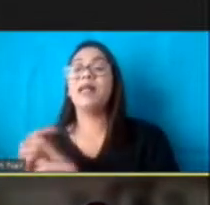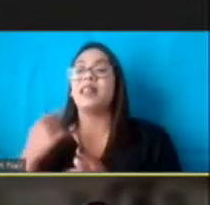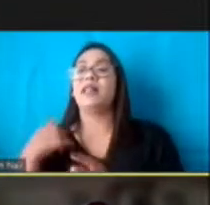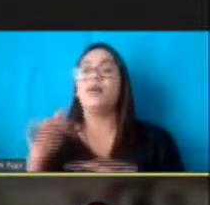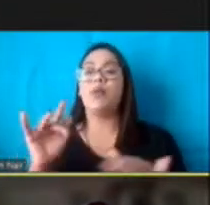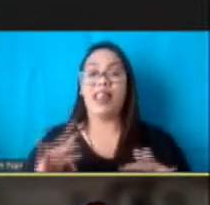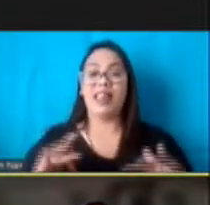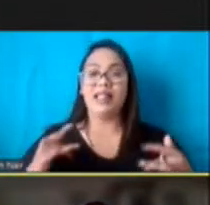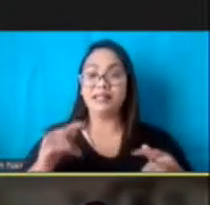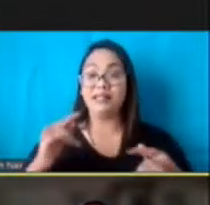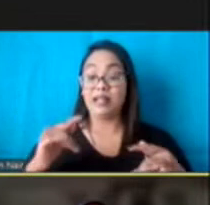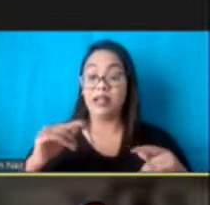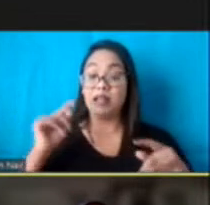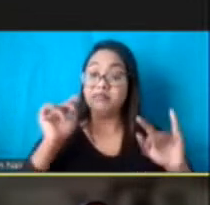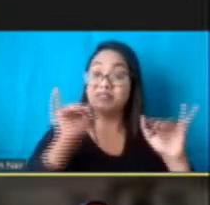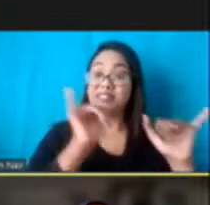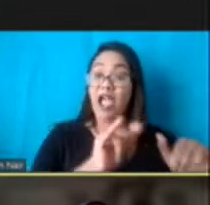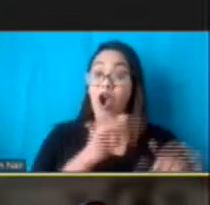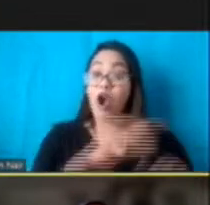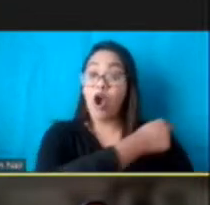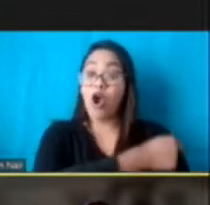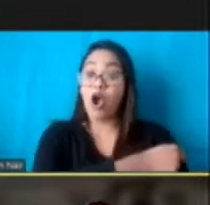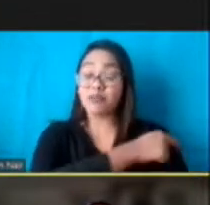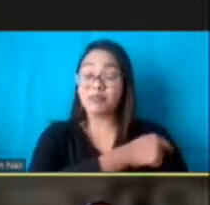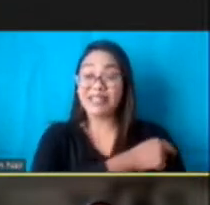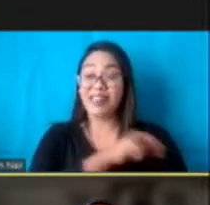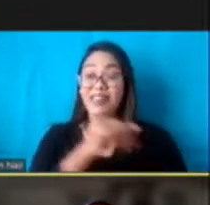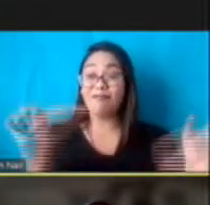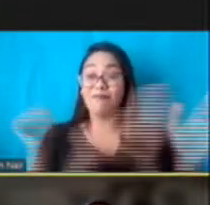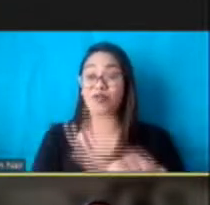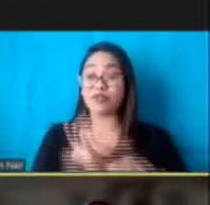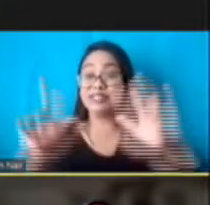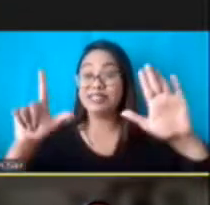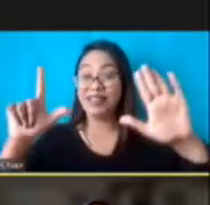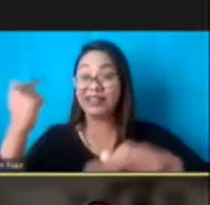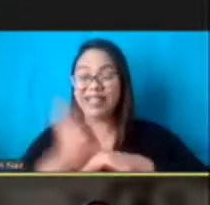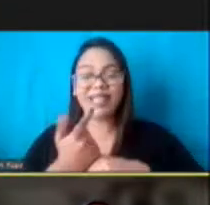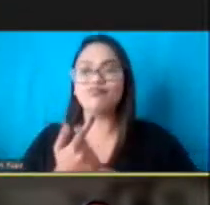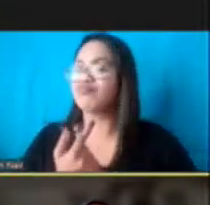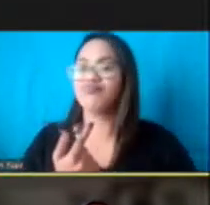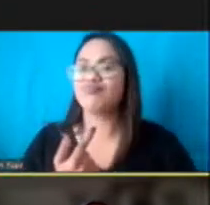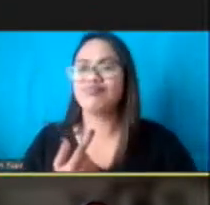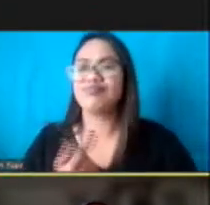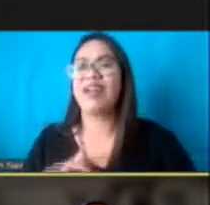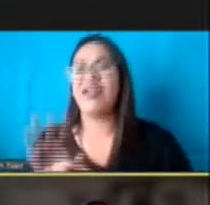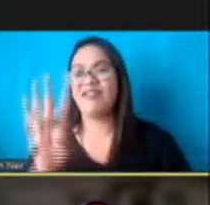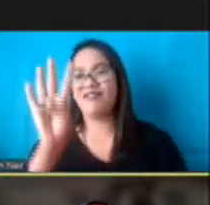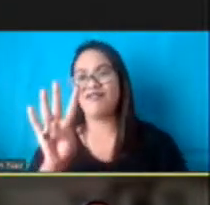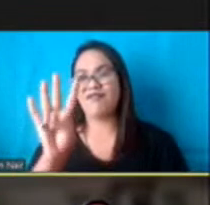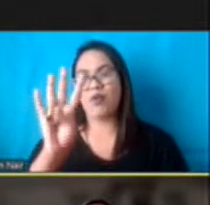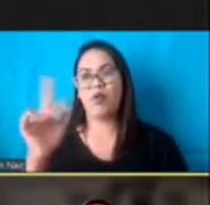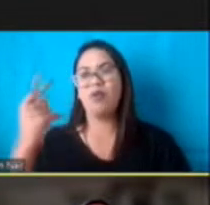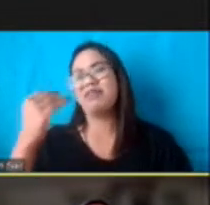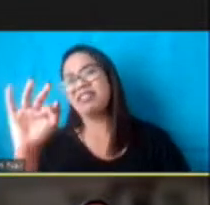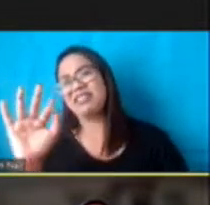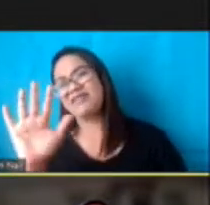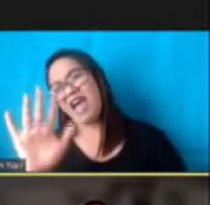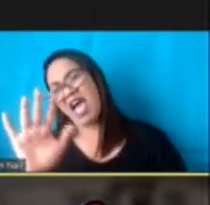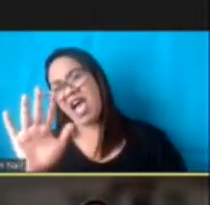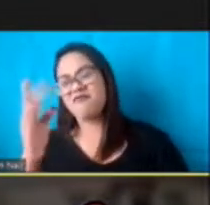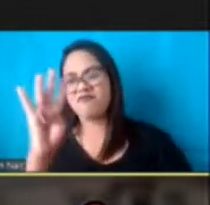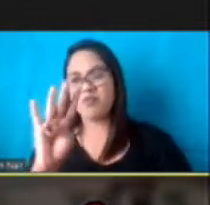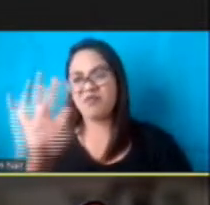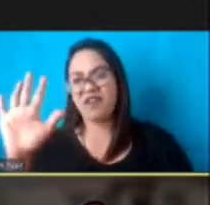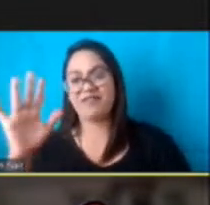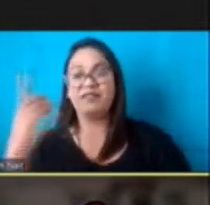which means the turnaround time on a bed may be quicker. But again, to bear in mind that during the waves, we see more infections of healthcare workers